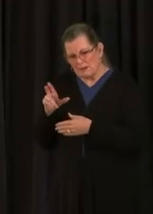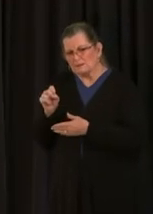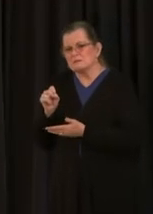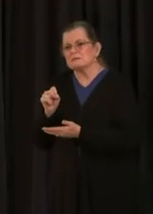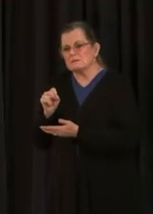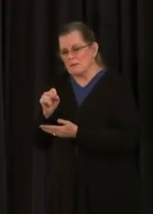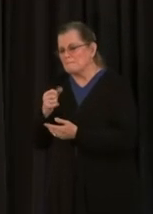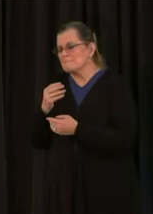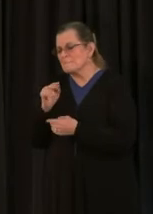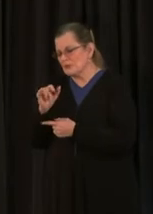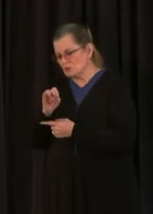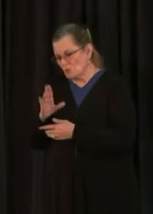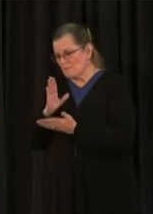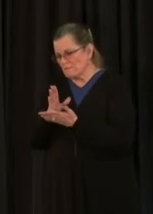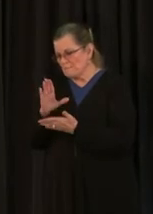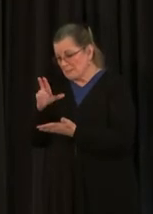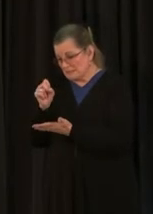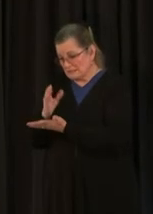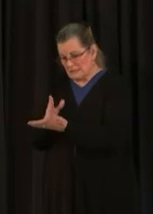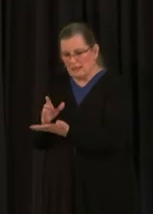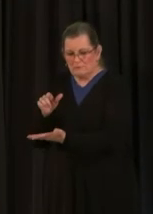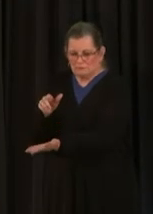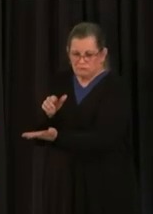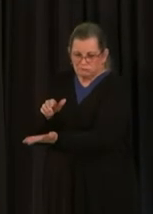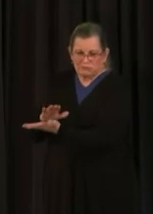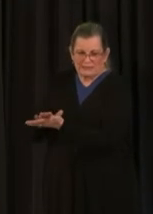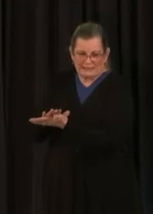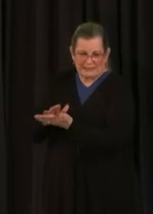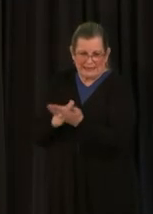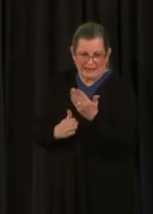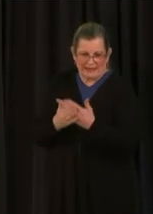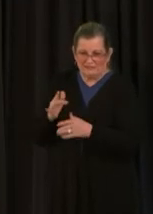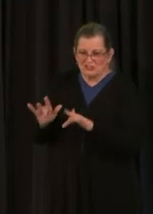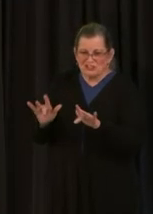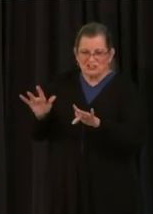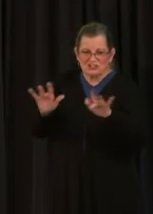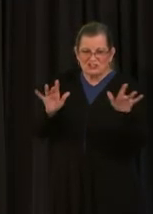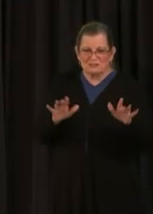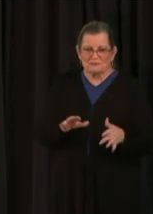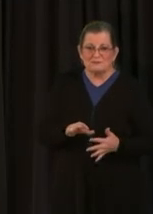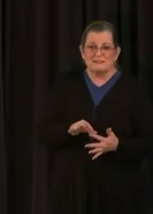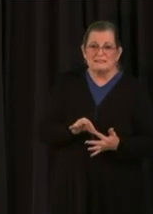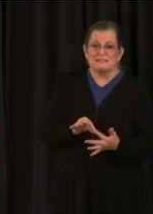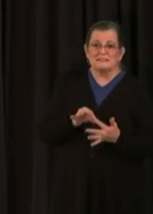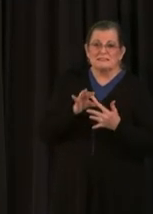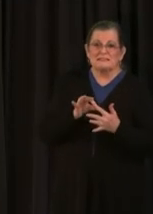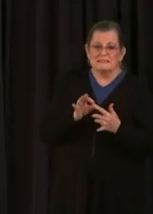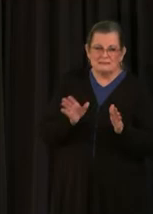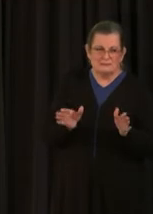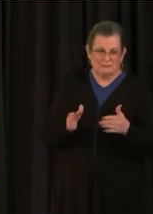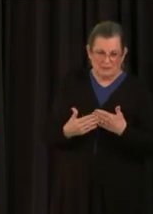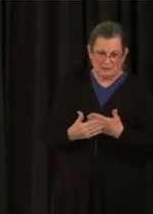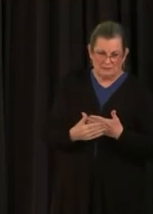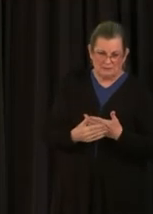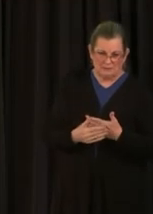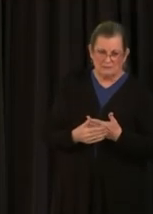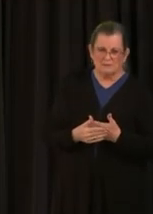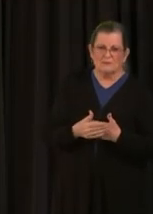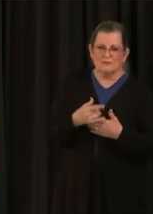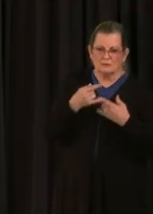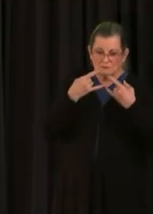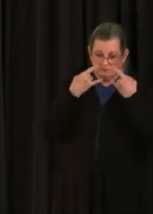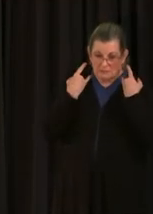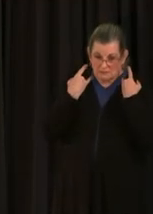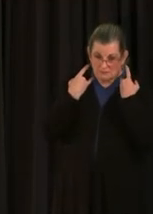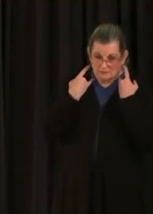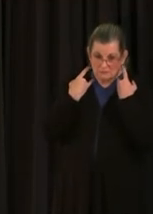plan, and I wanted to take a moment to note that we are currently on the cusp of the managed reentry